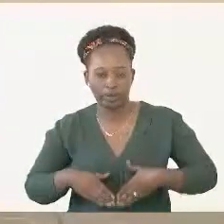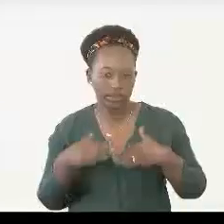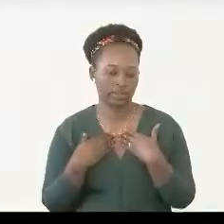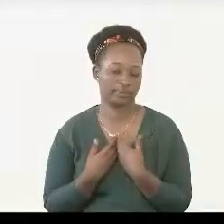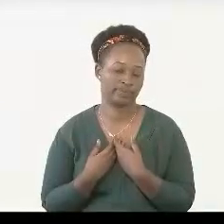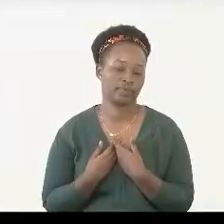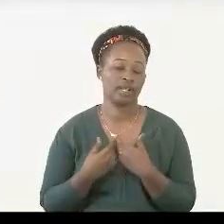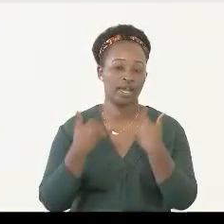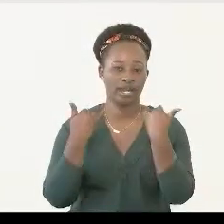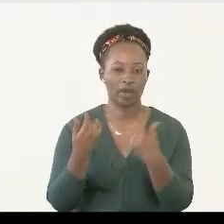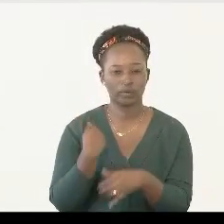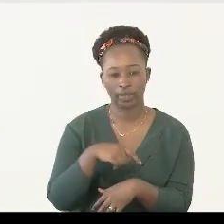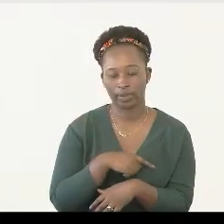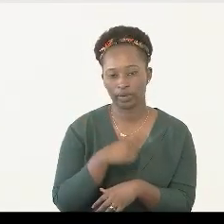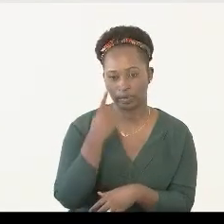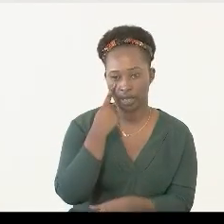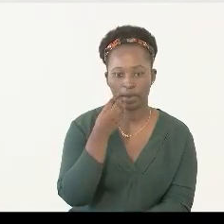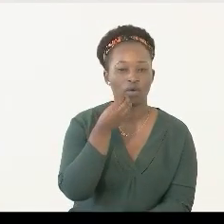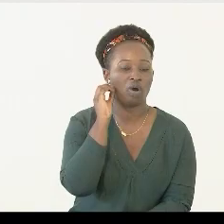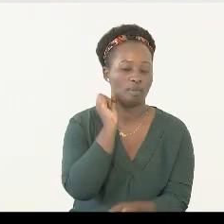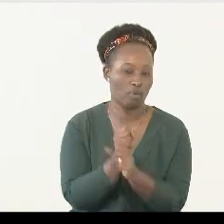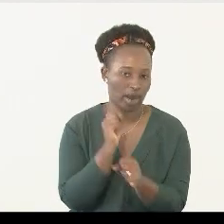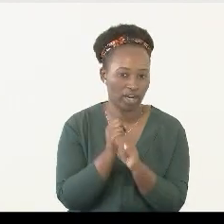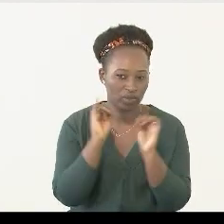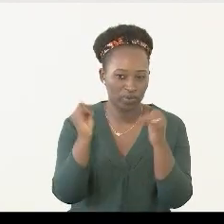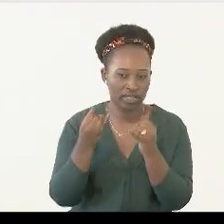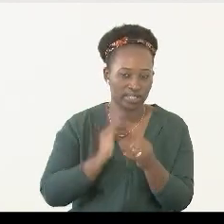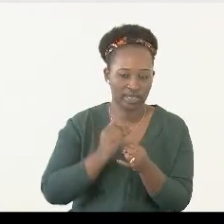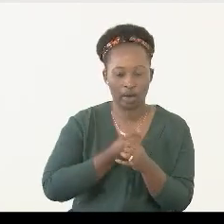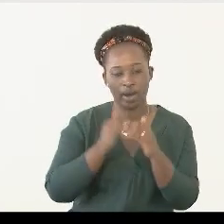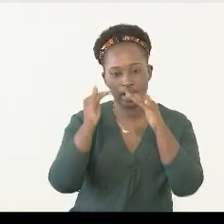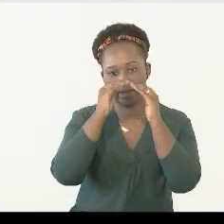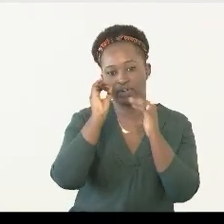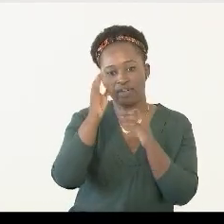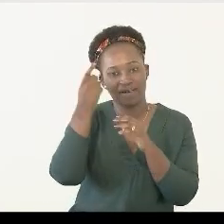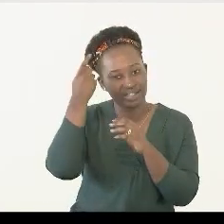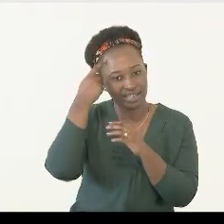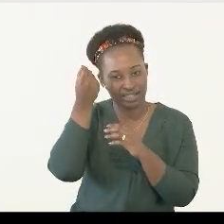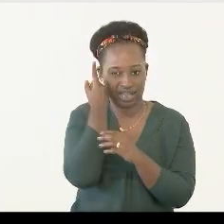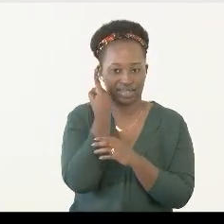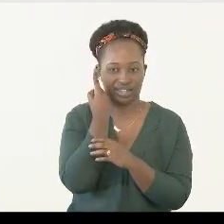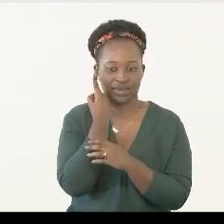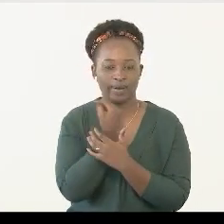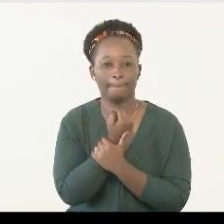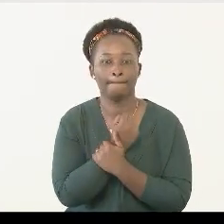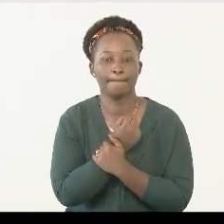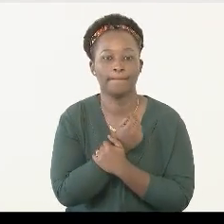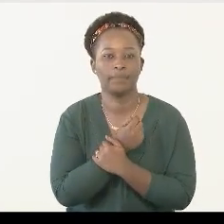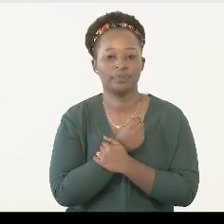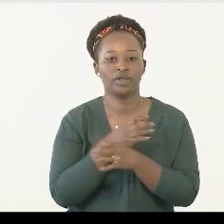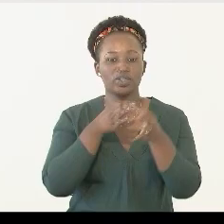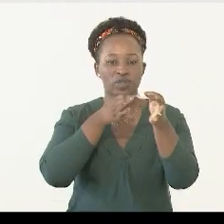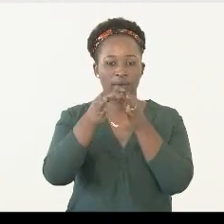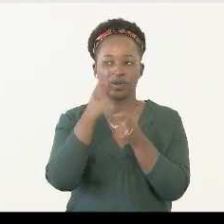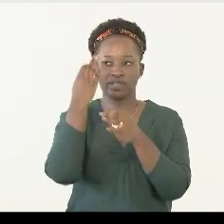cells. Now, let us have homework to test our level of understanding, to test your level of understanding. List 3